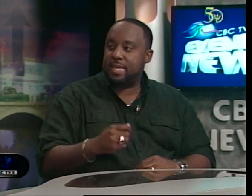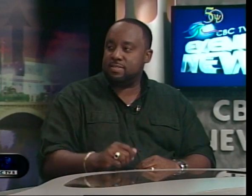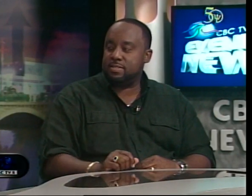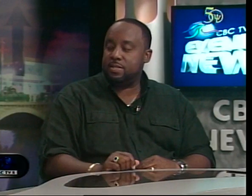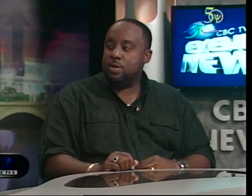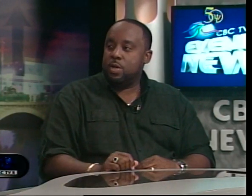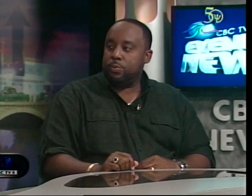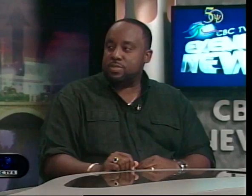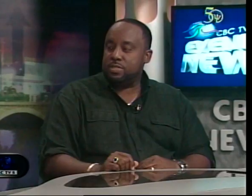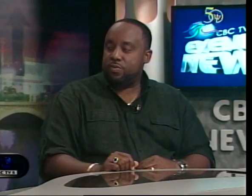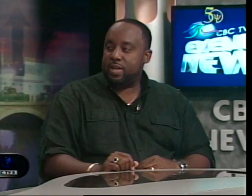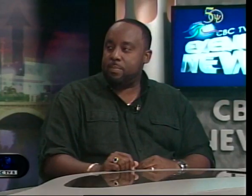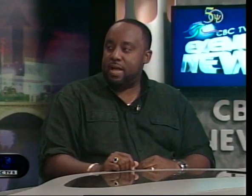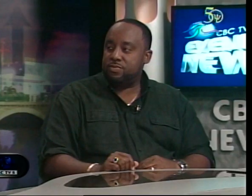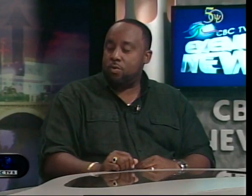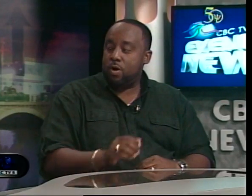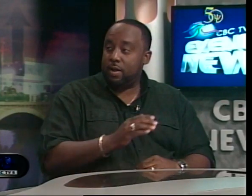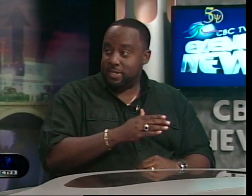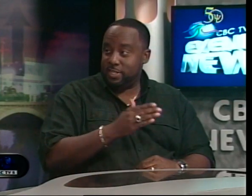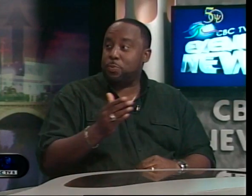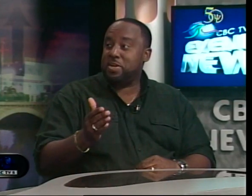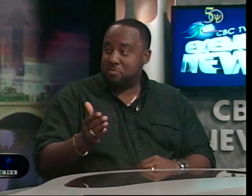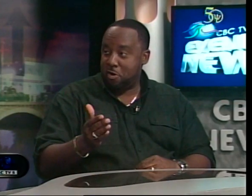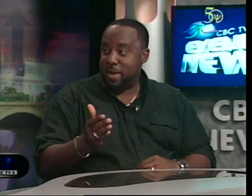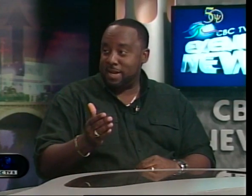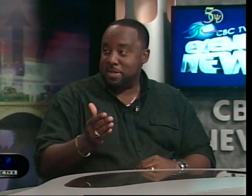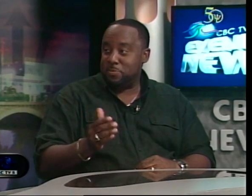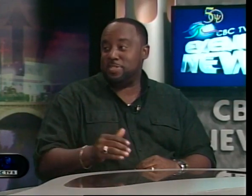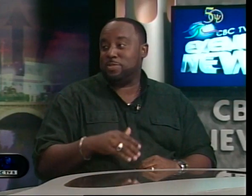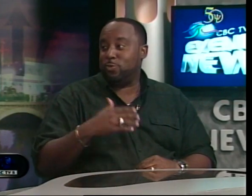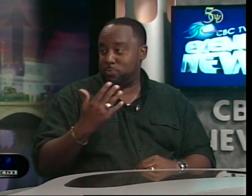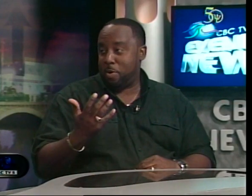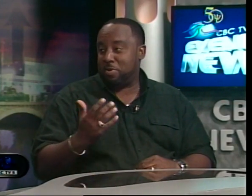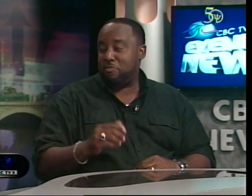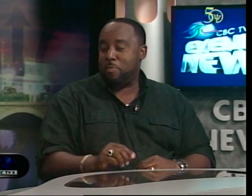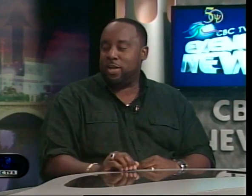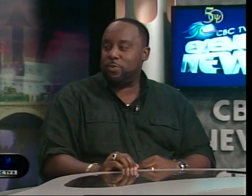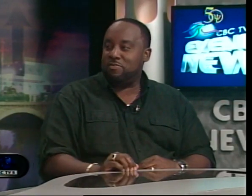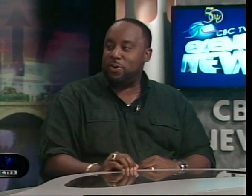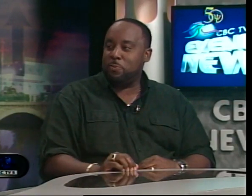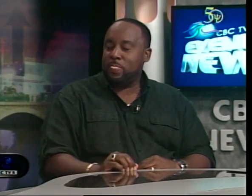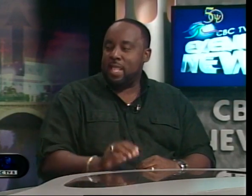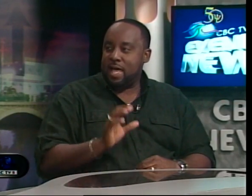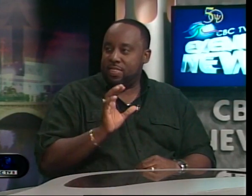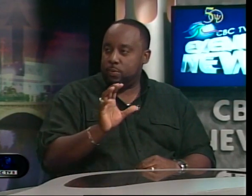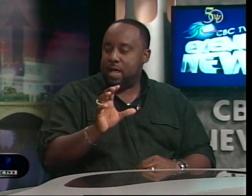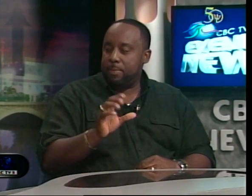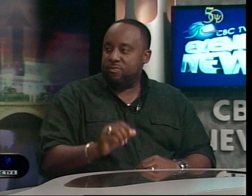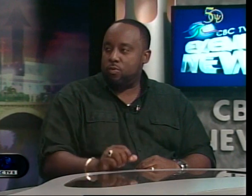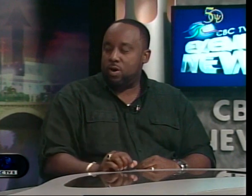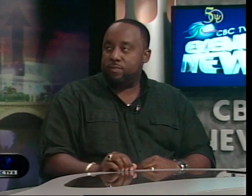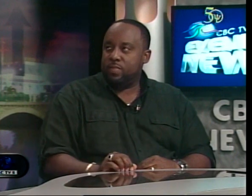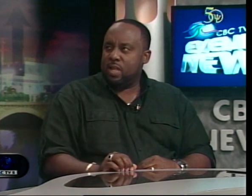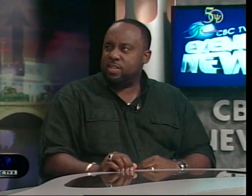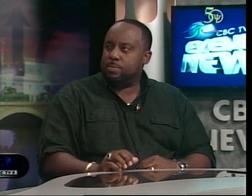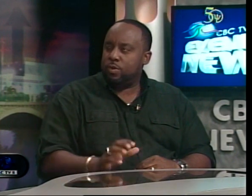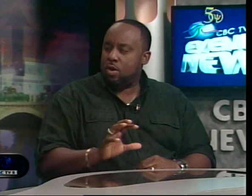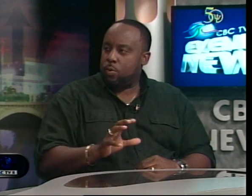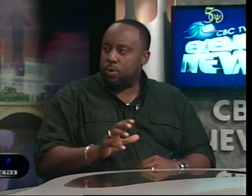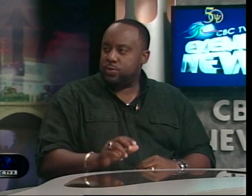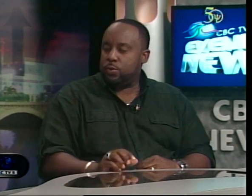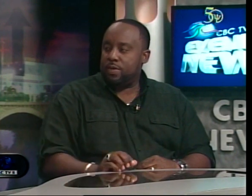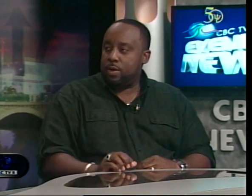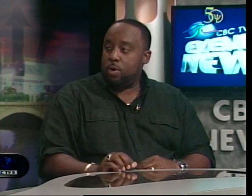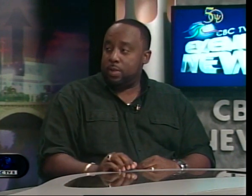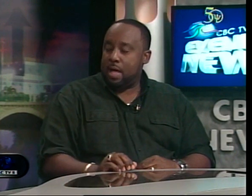coming to Kensington will see the cricket match in T20 format, which is the most popular format you have now, and that will happen for just about an